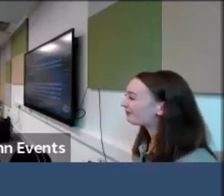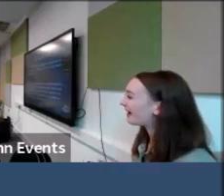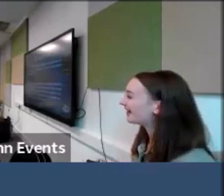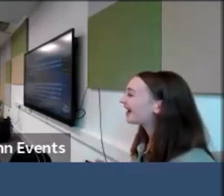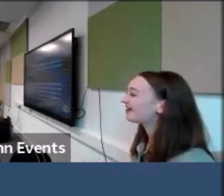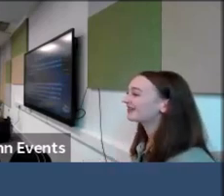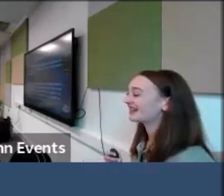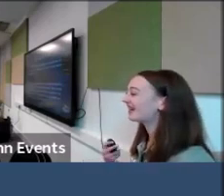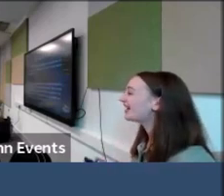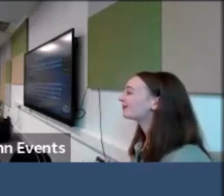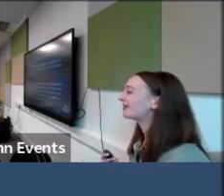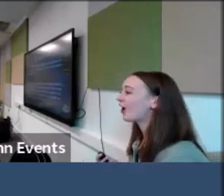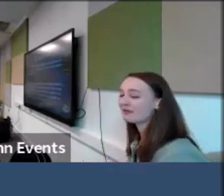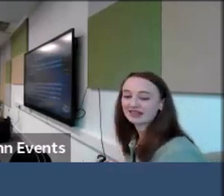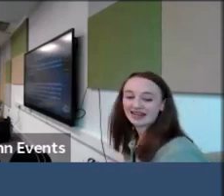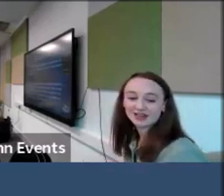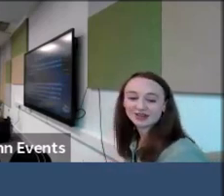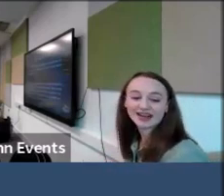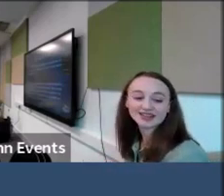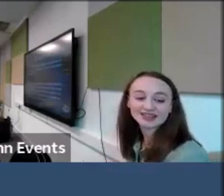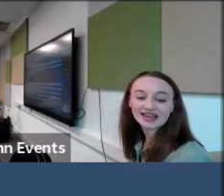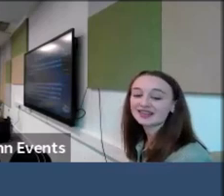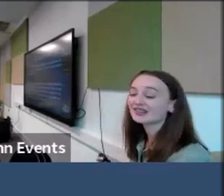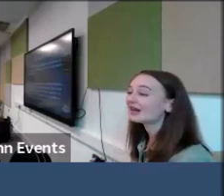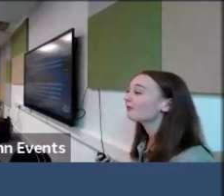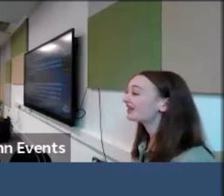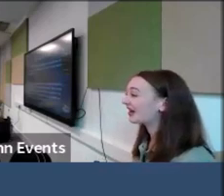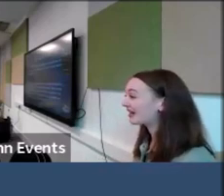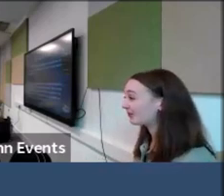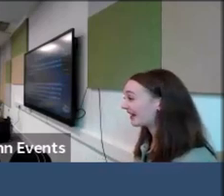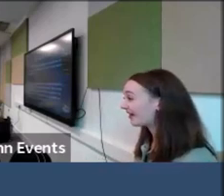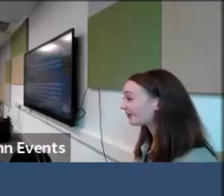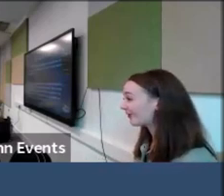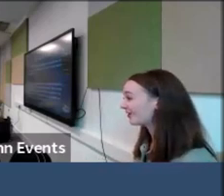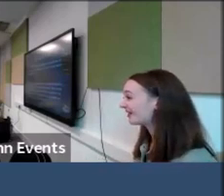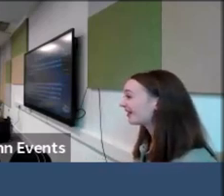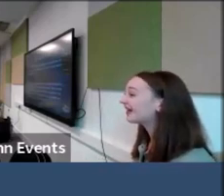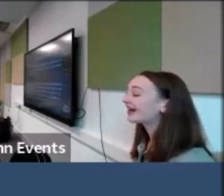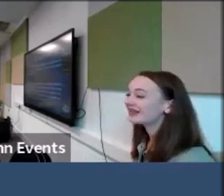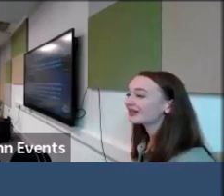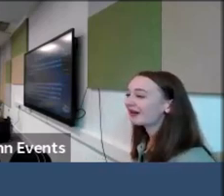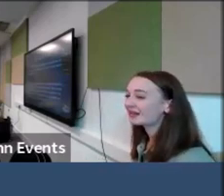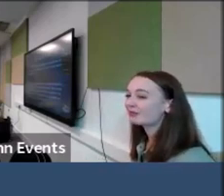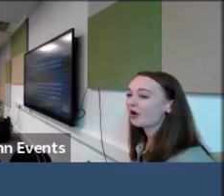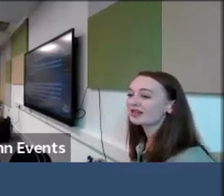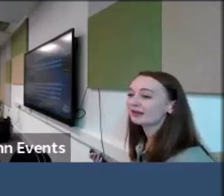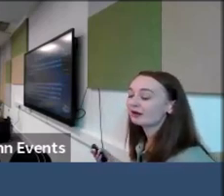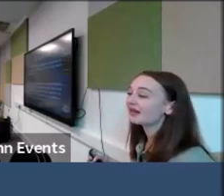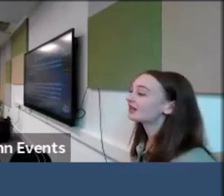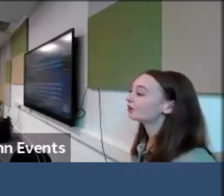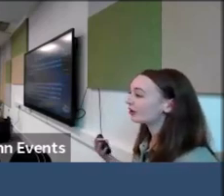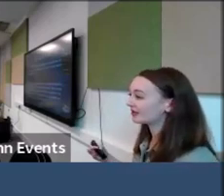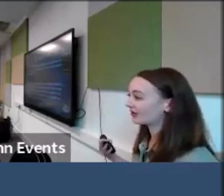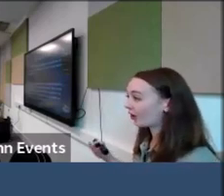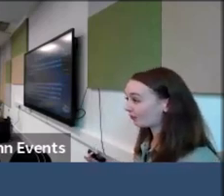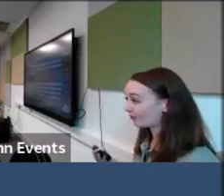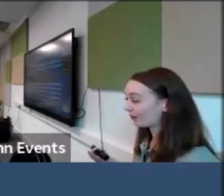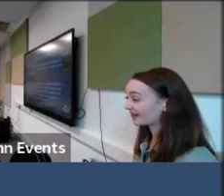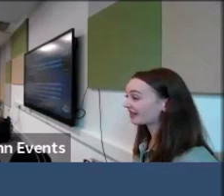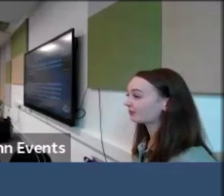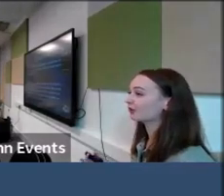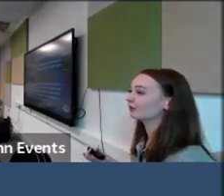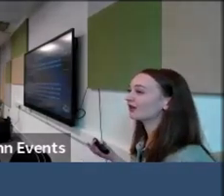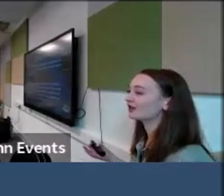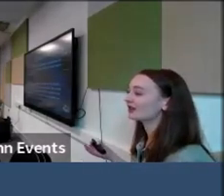want to go about our lives and engage with our hobbies and interests in the same way that anybody else would. And that's why it's important that we're making the world as a whole